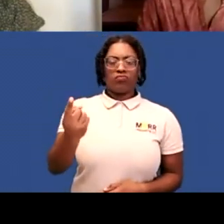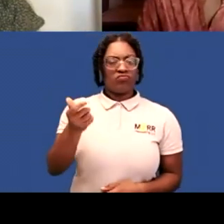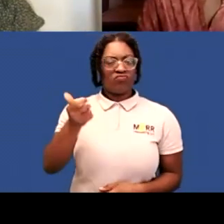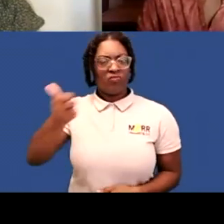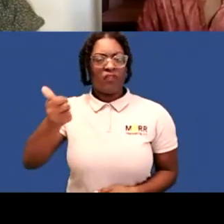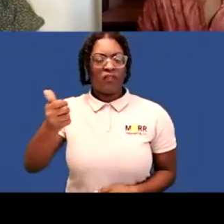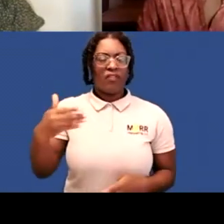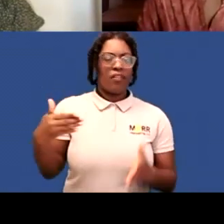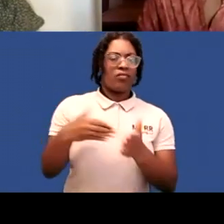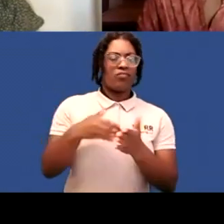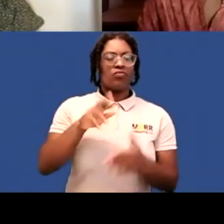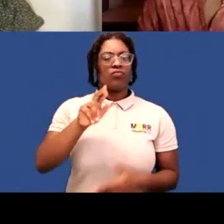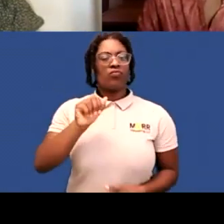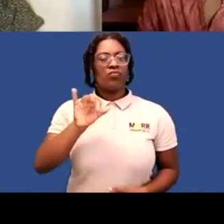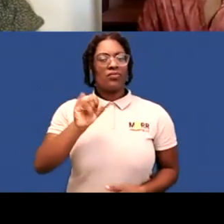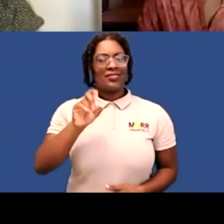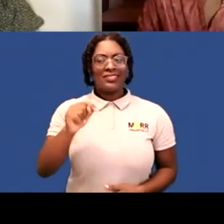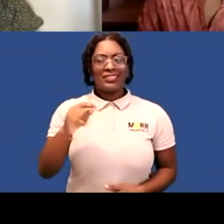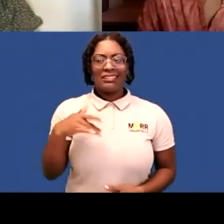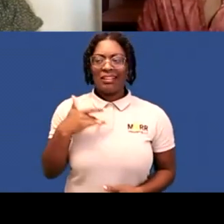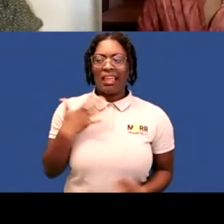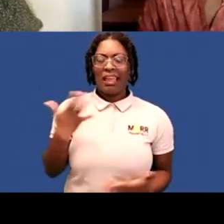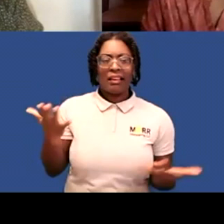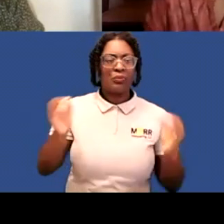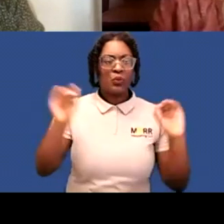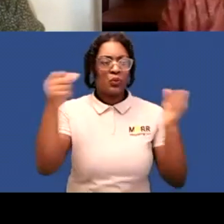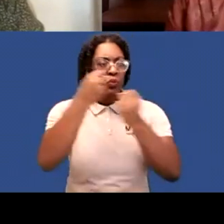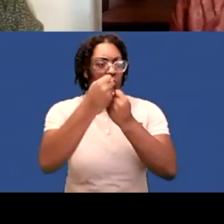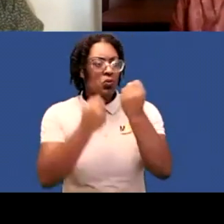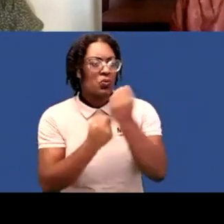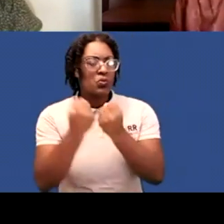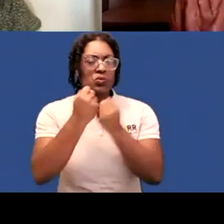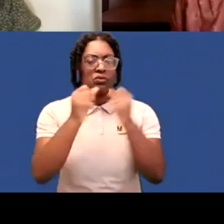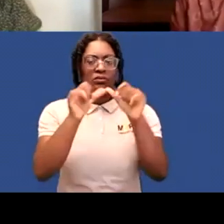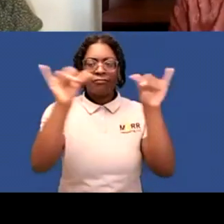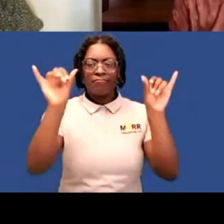even if they're not in your immediate spaces all the time.